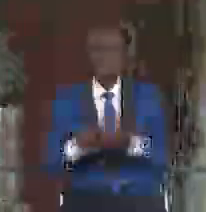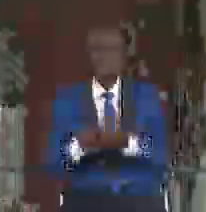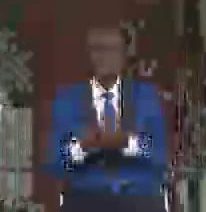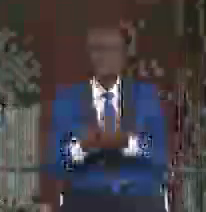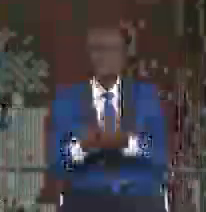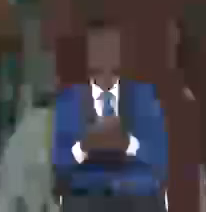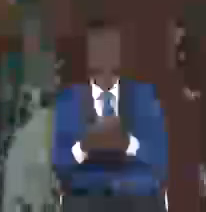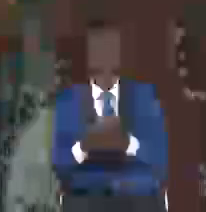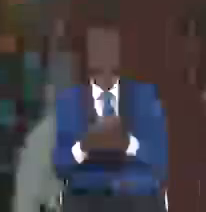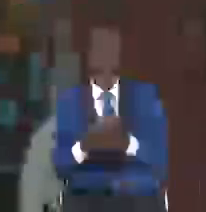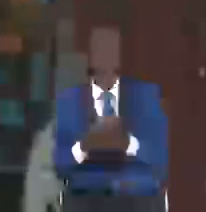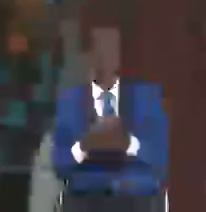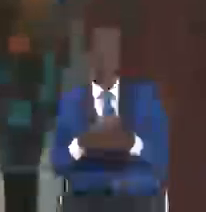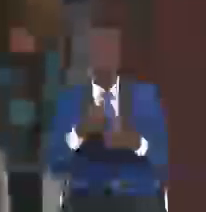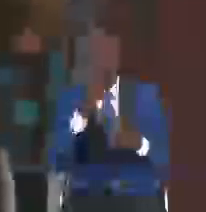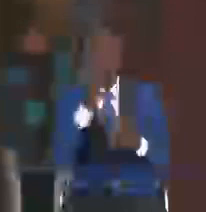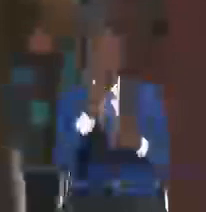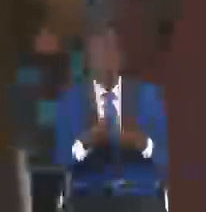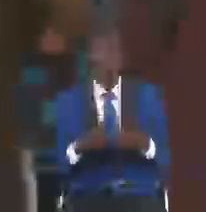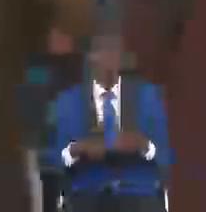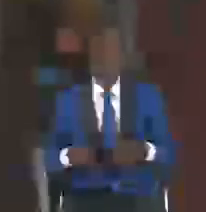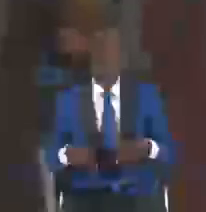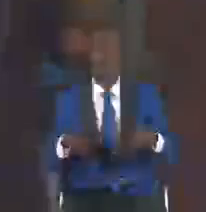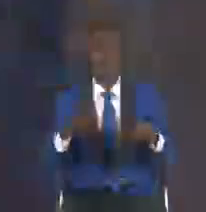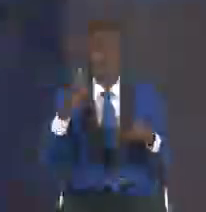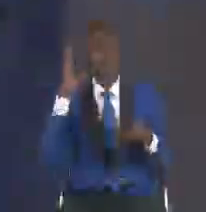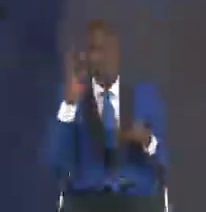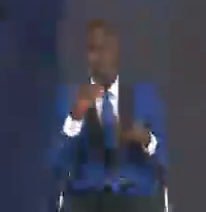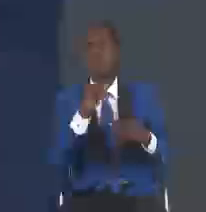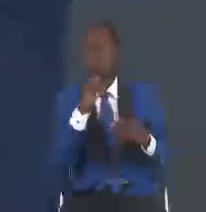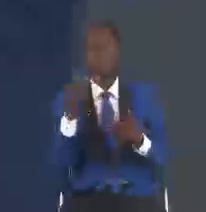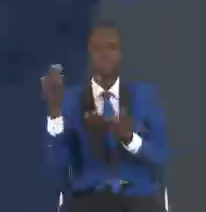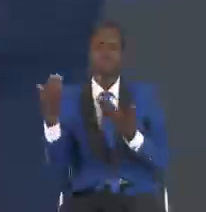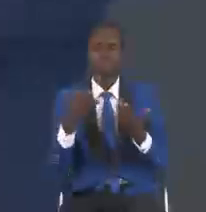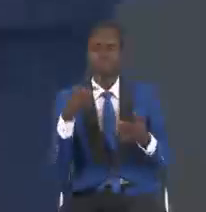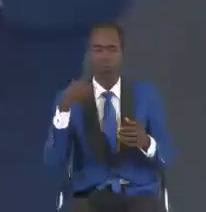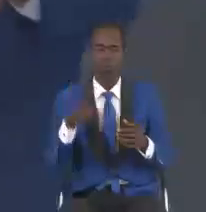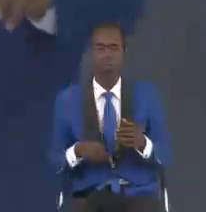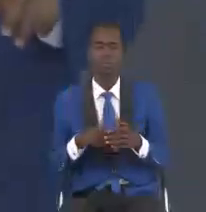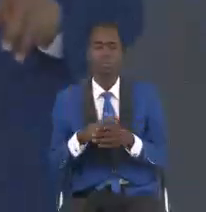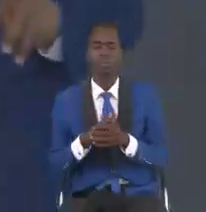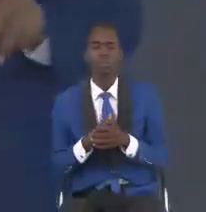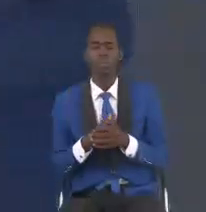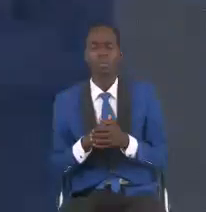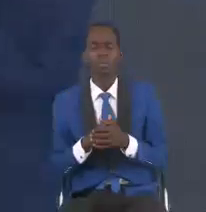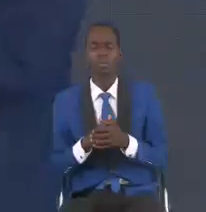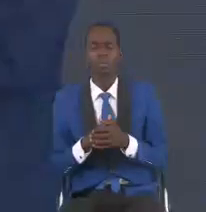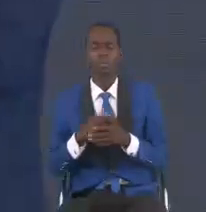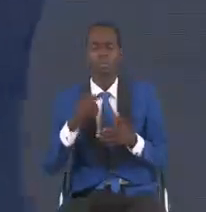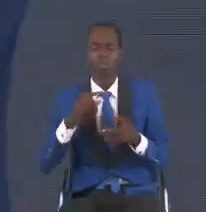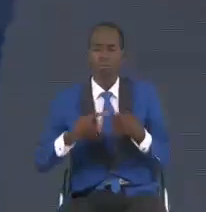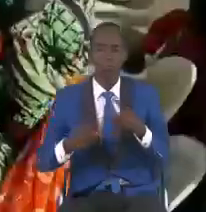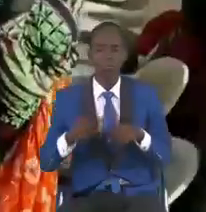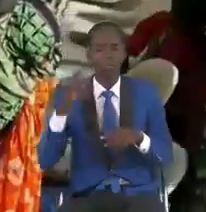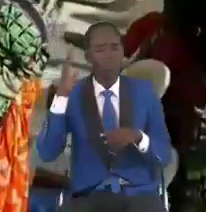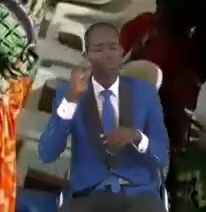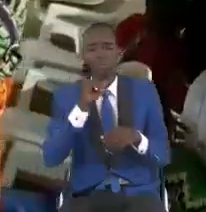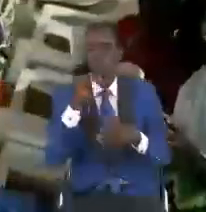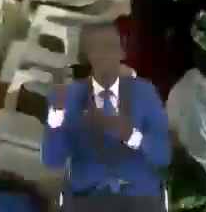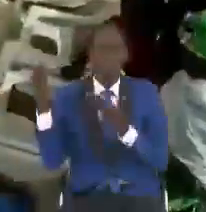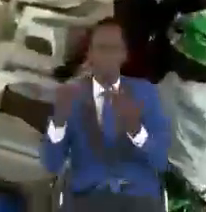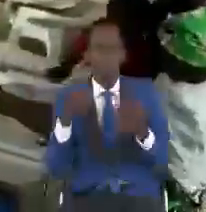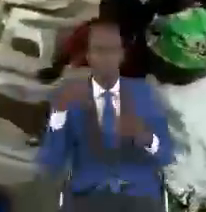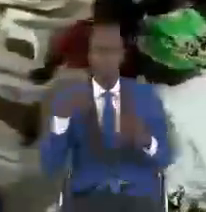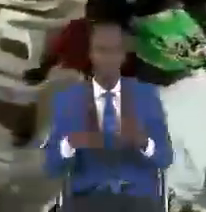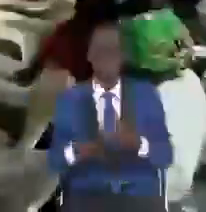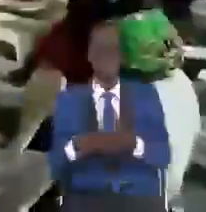Old lifestyle will not pull them down. Amen. Companions will not pull them down.